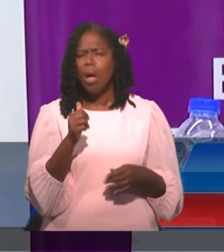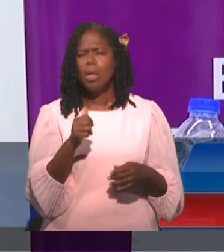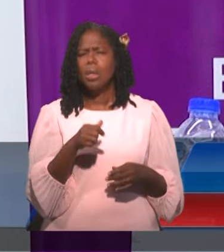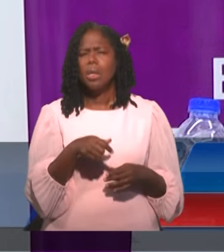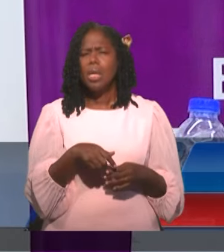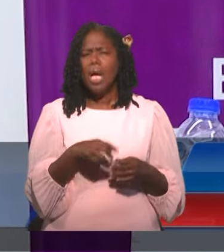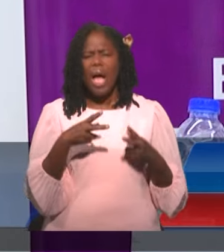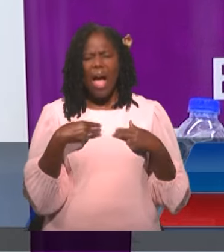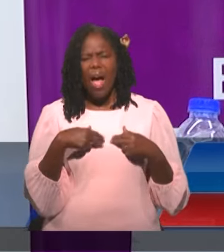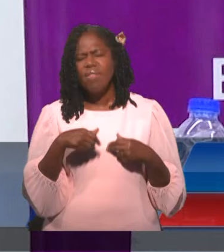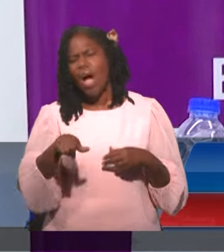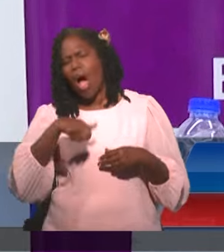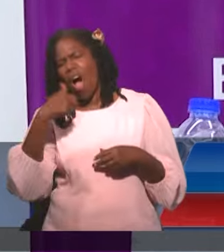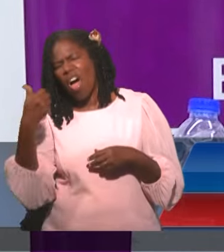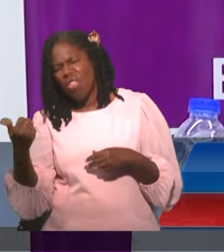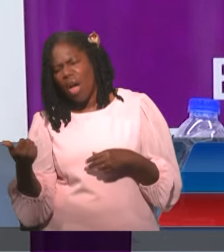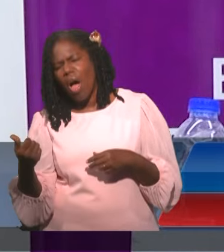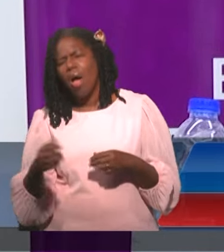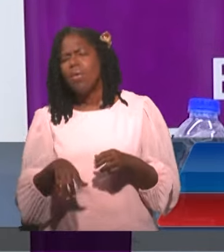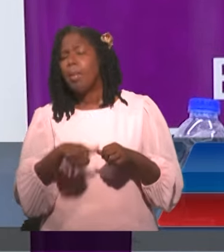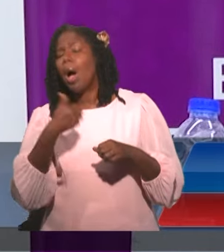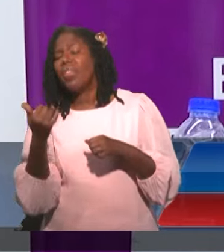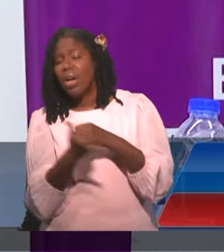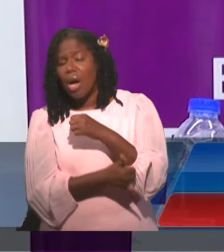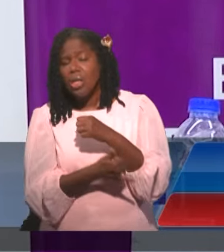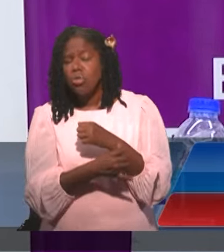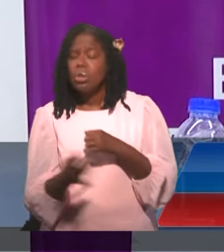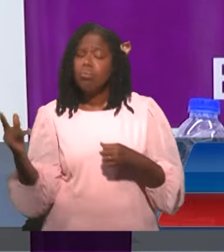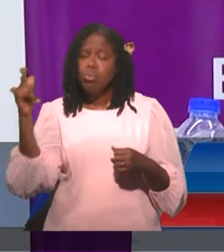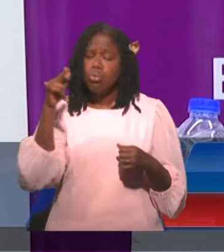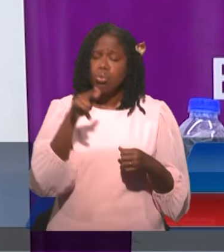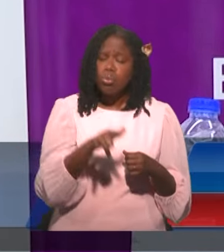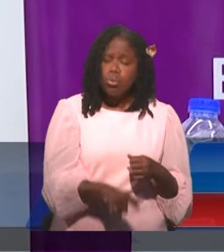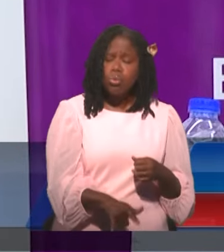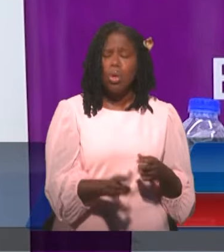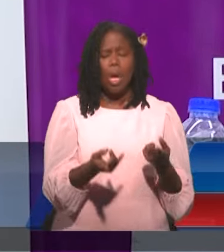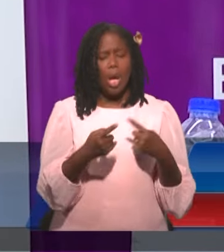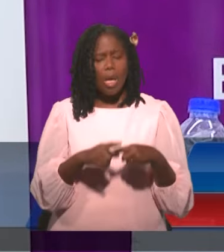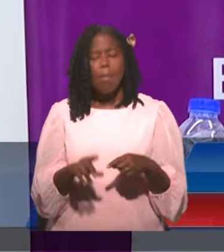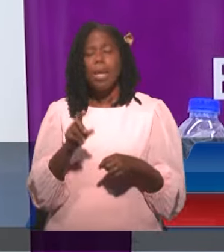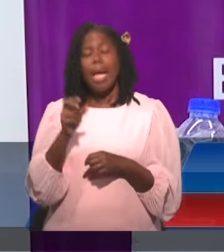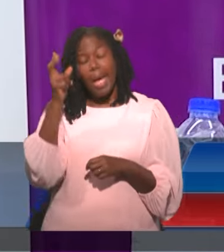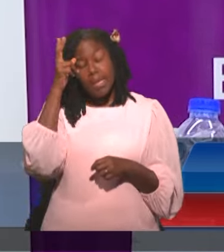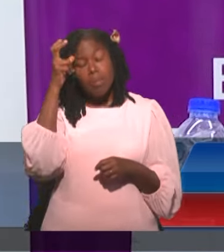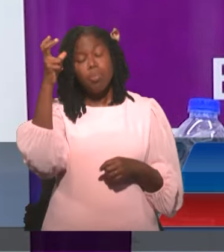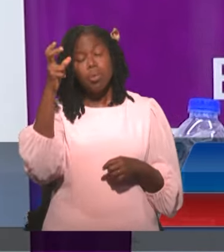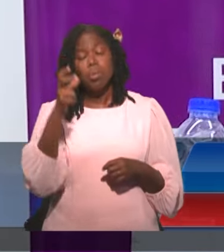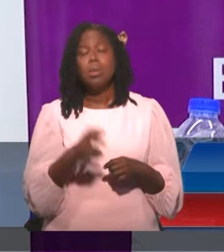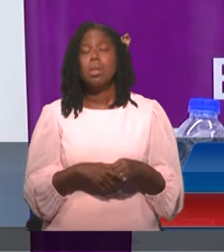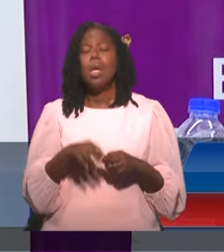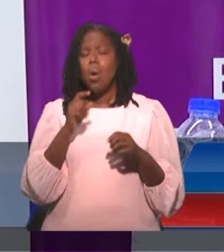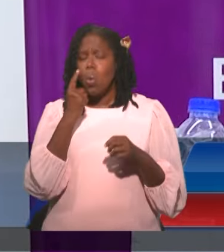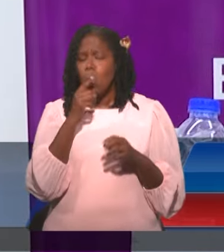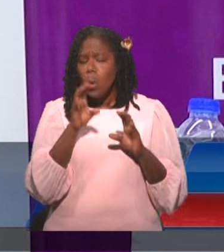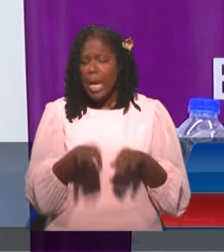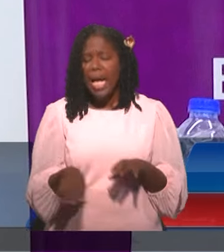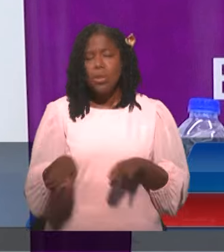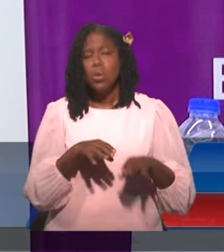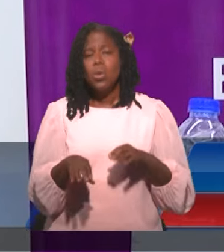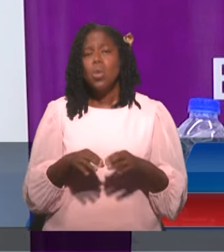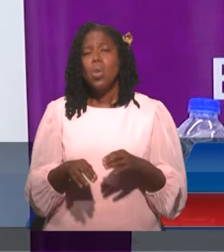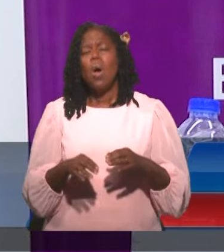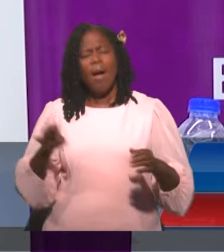external, independent investigation by experts capable of conducting